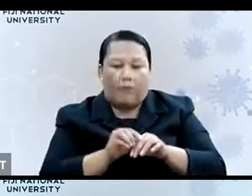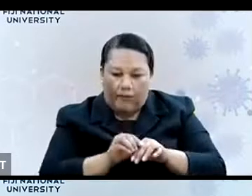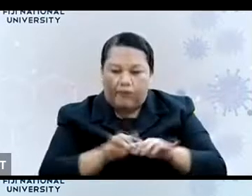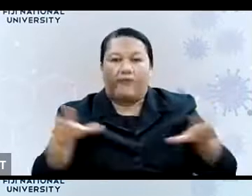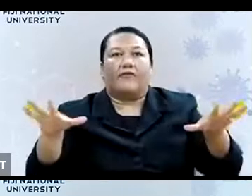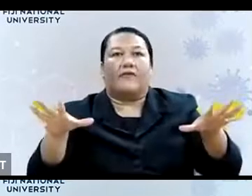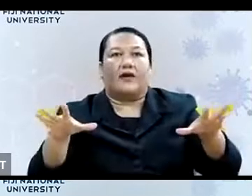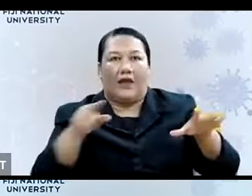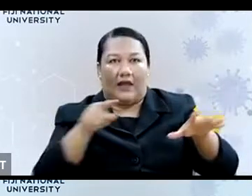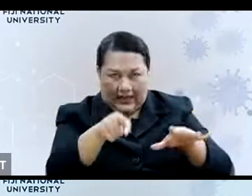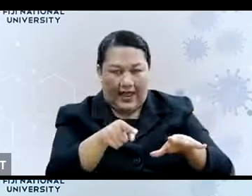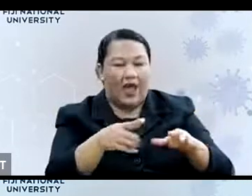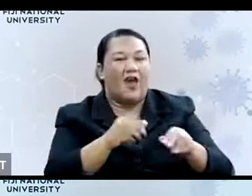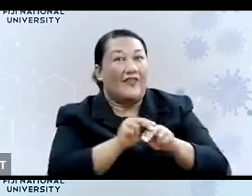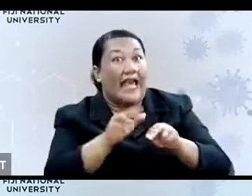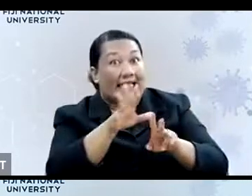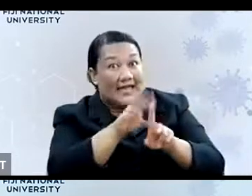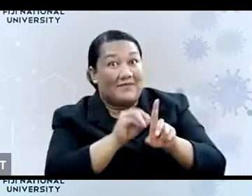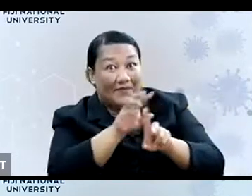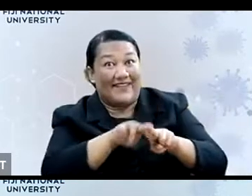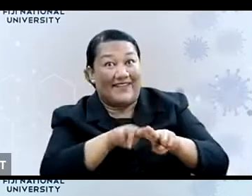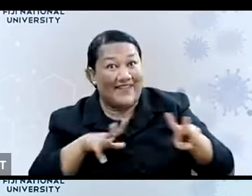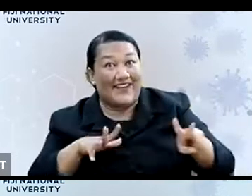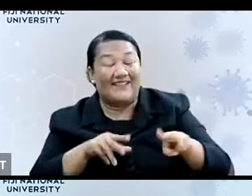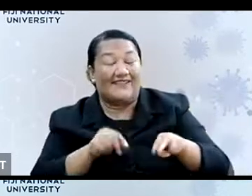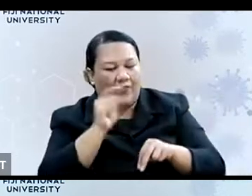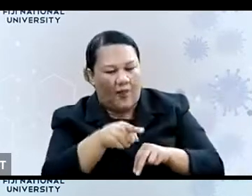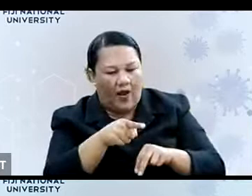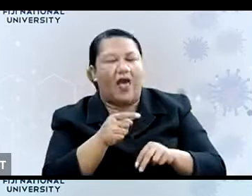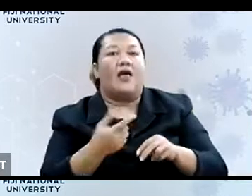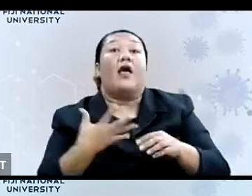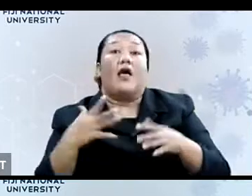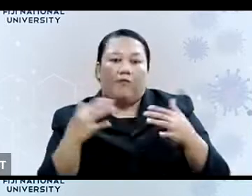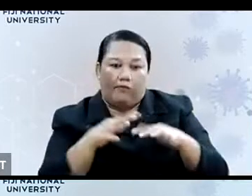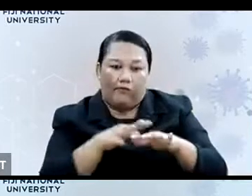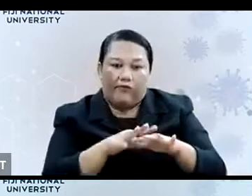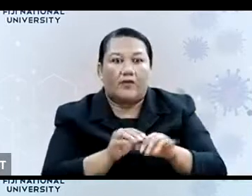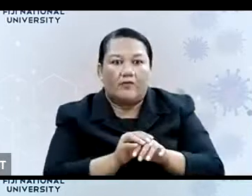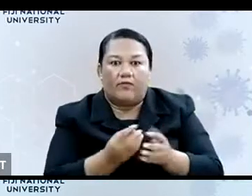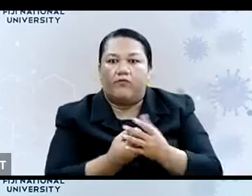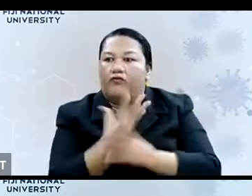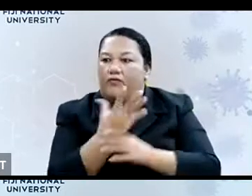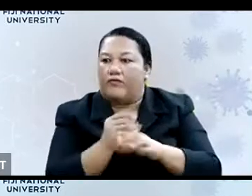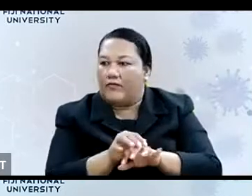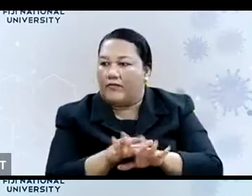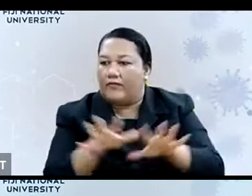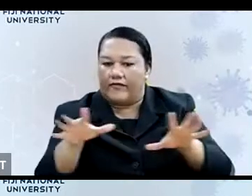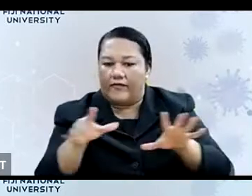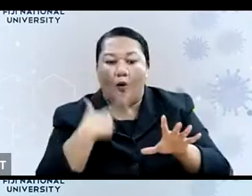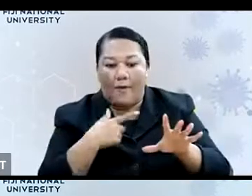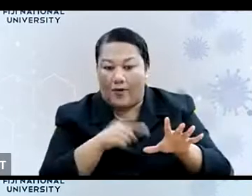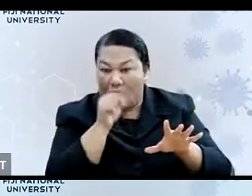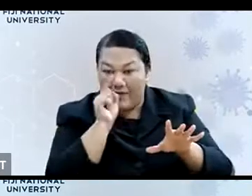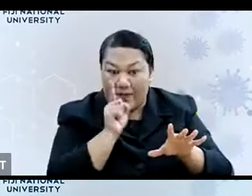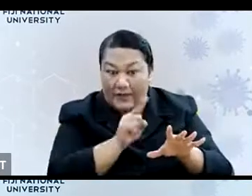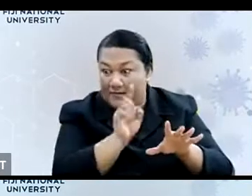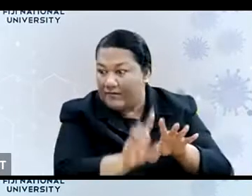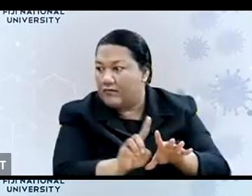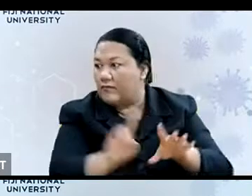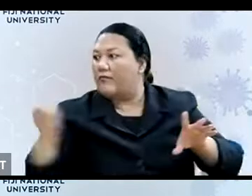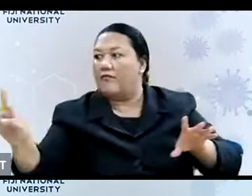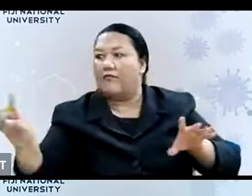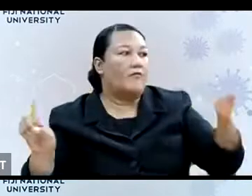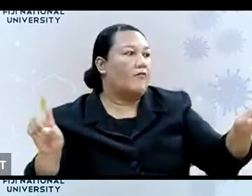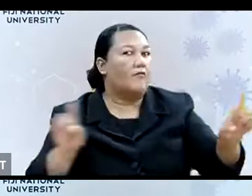itself. And the effect has been that the outbreak has still been growing despite all of these measures. And we're coming to a